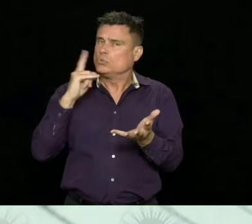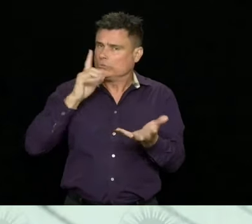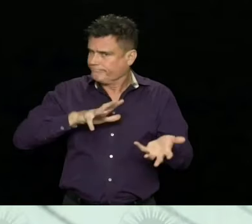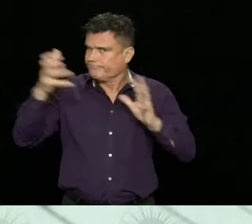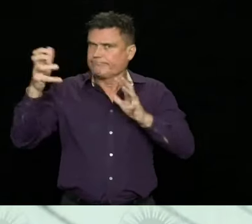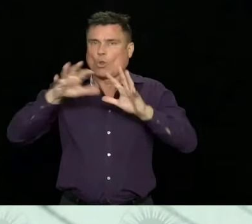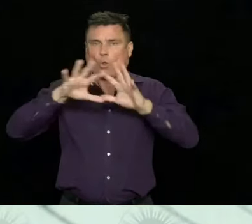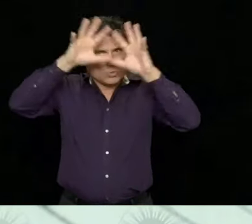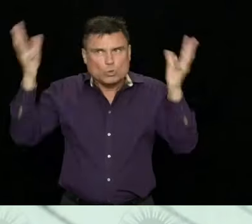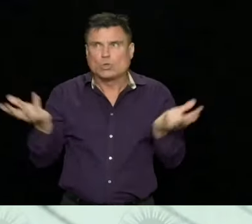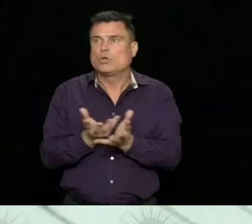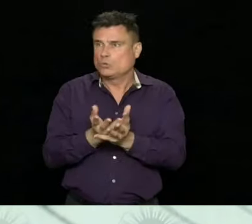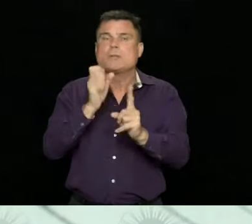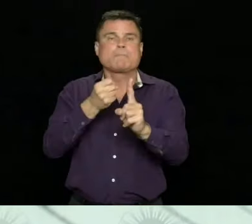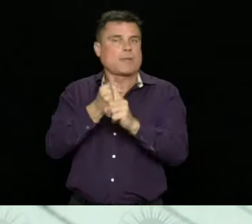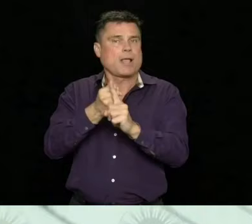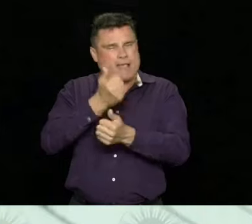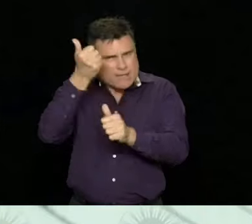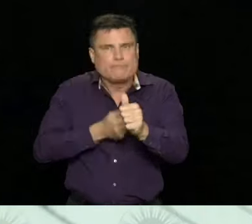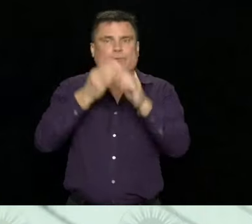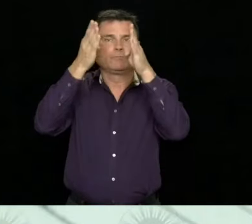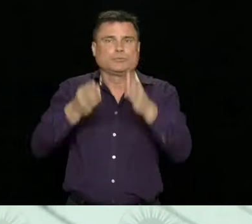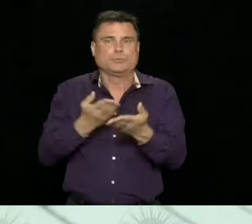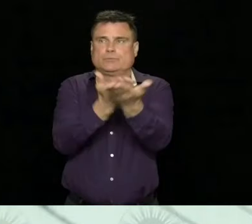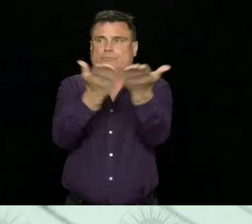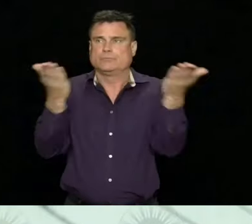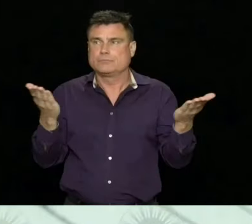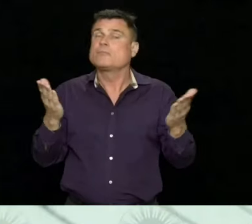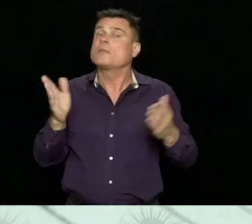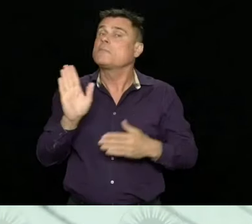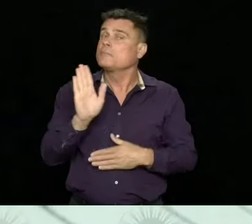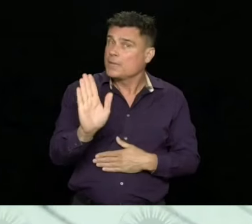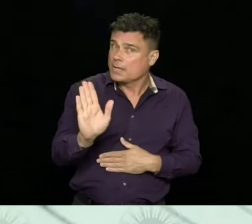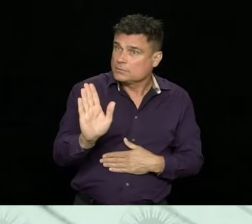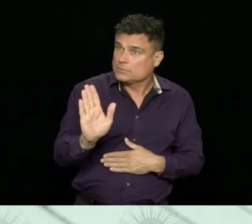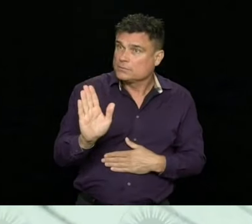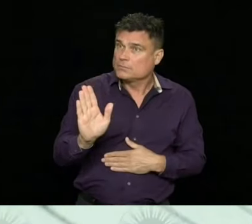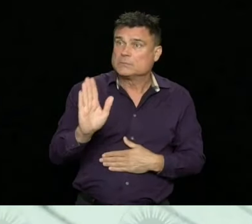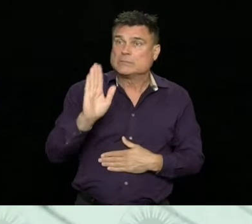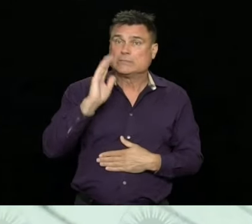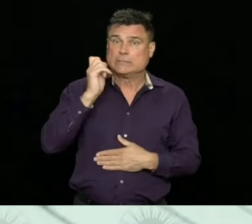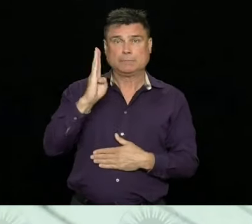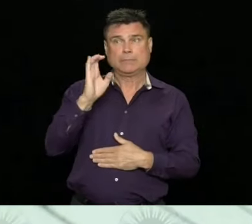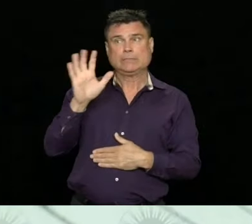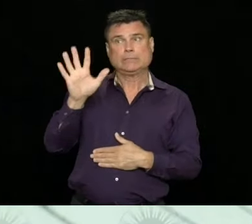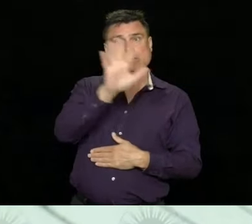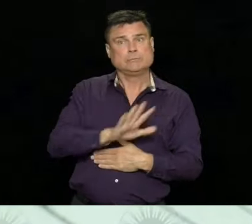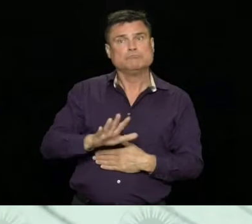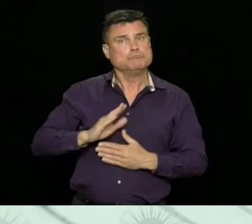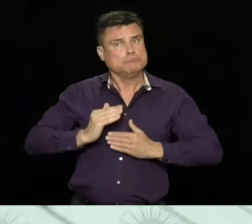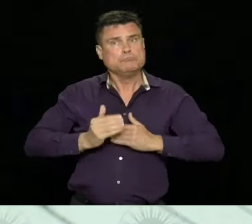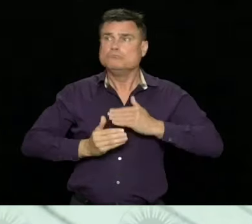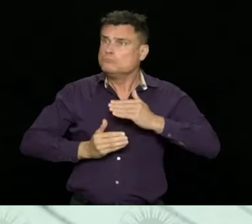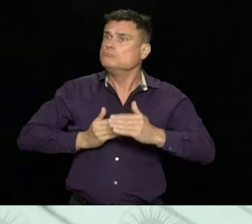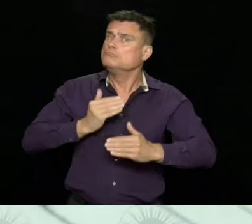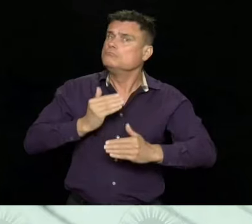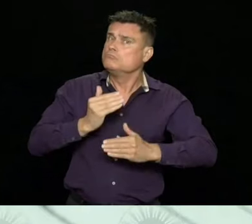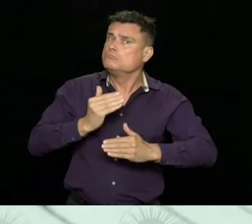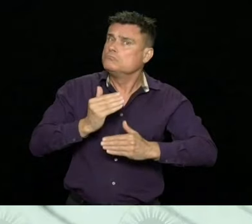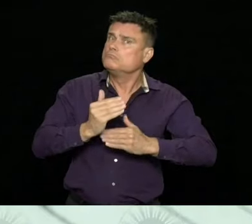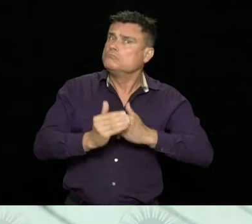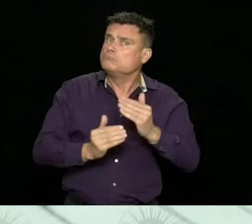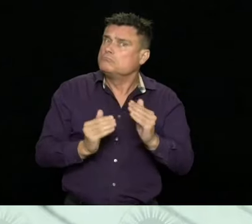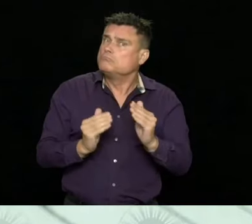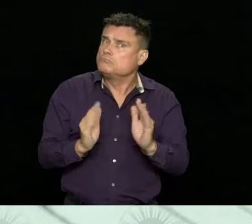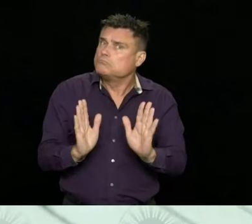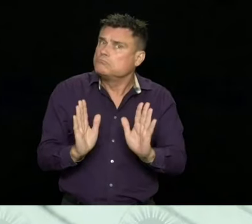well positioned to lead in the nation's recovery effort. WorkSafeBC has released